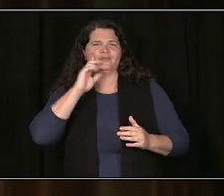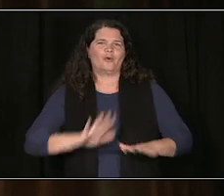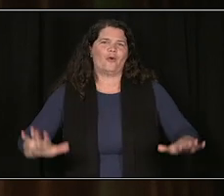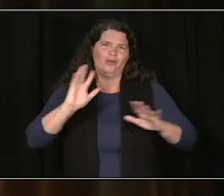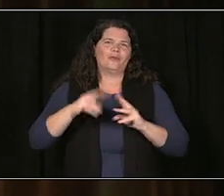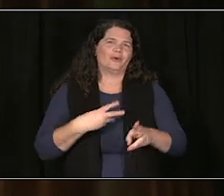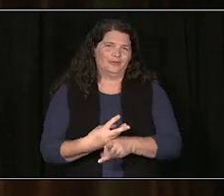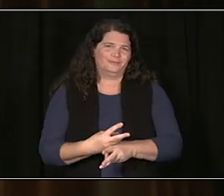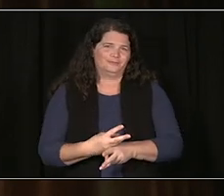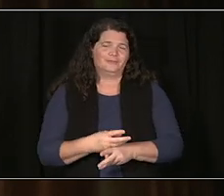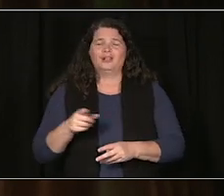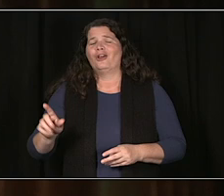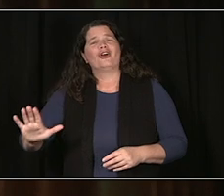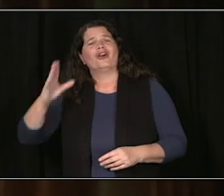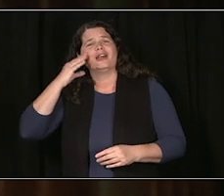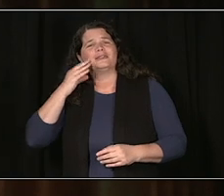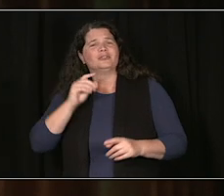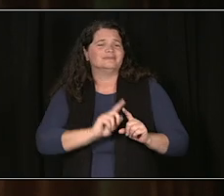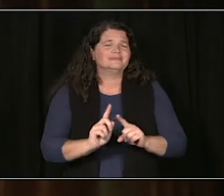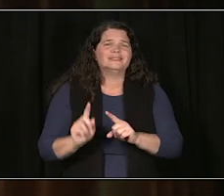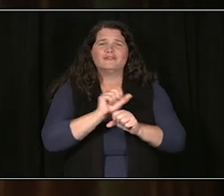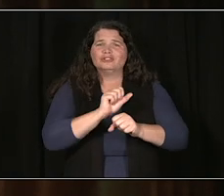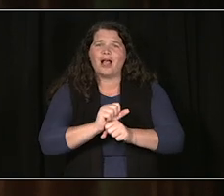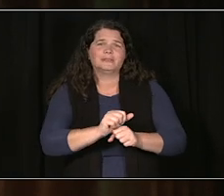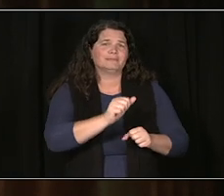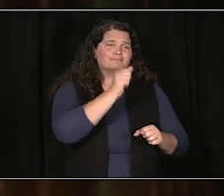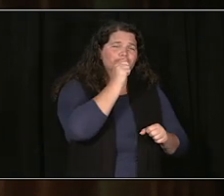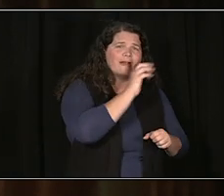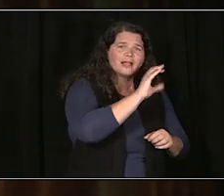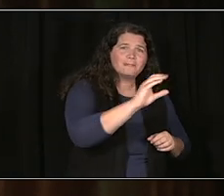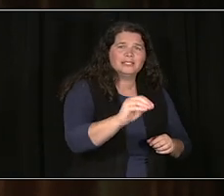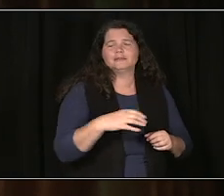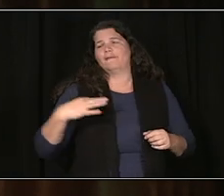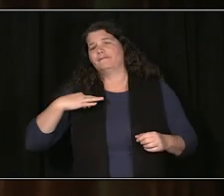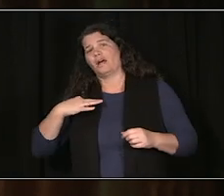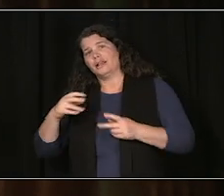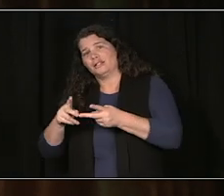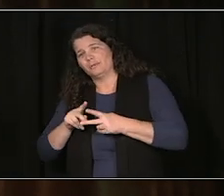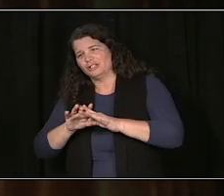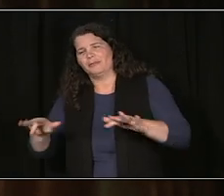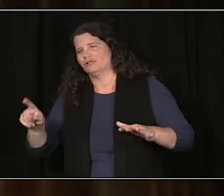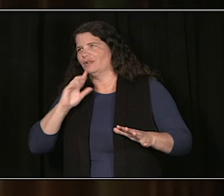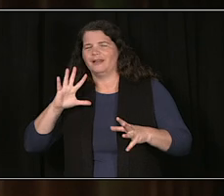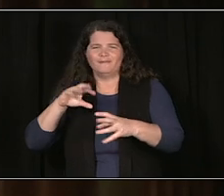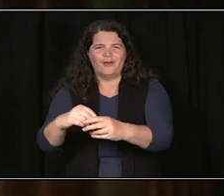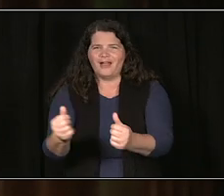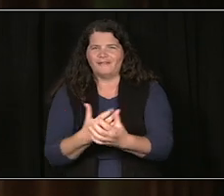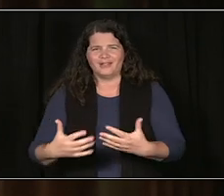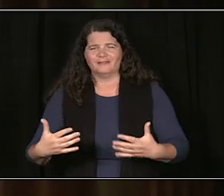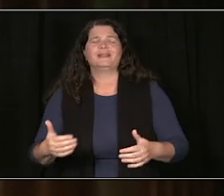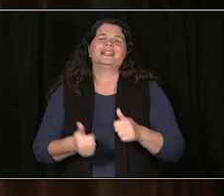extensive experience in the private sector, volunteer positions. She does it all. Please join me in welcoming